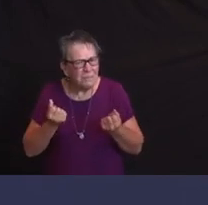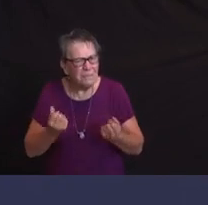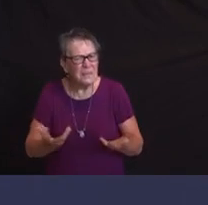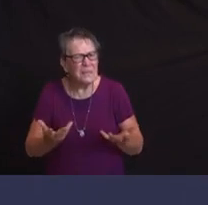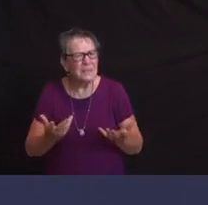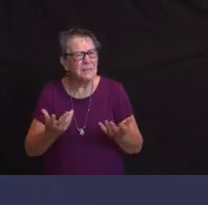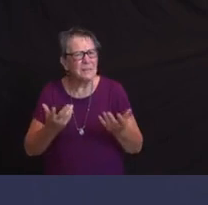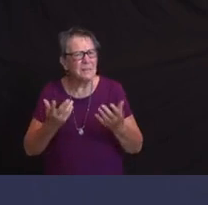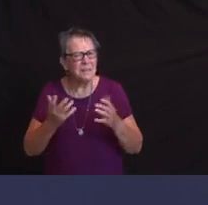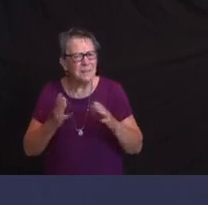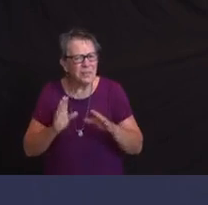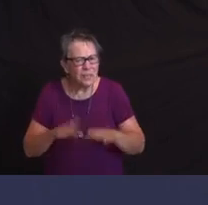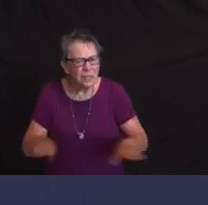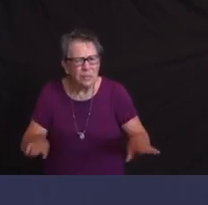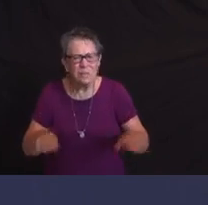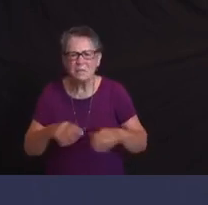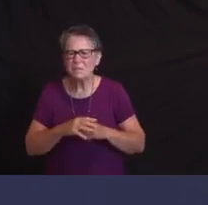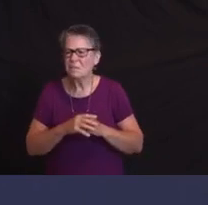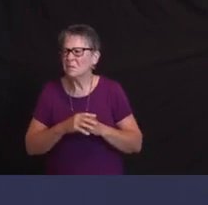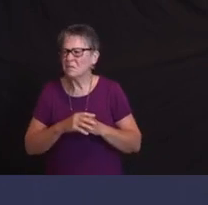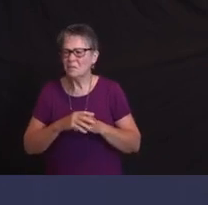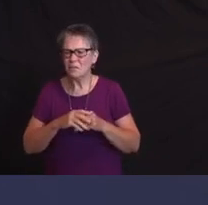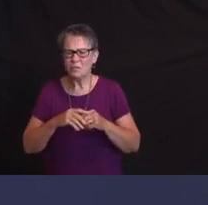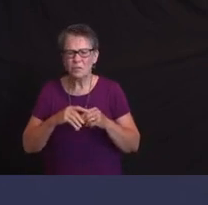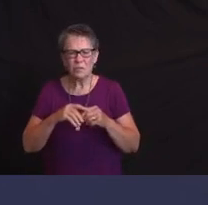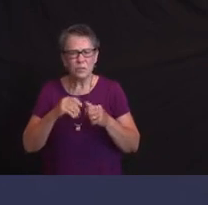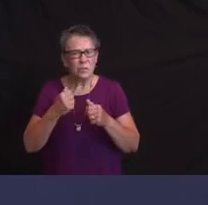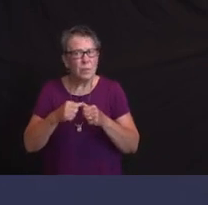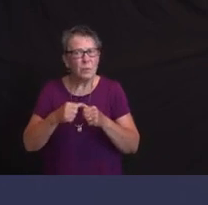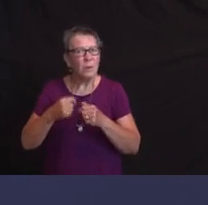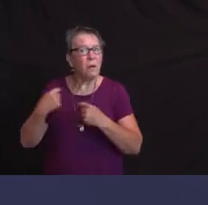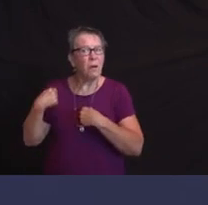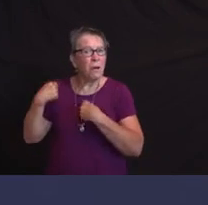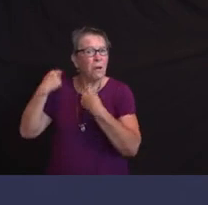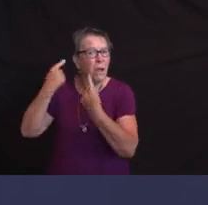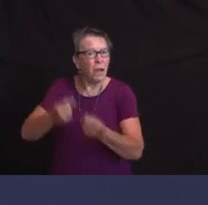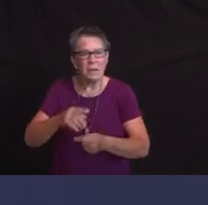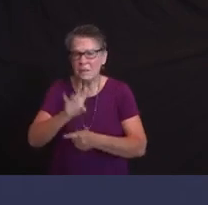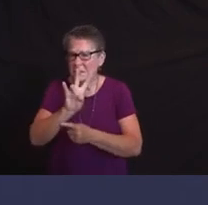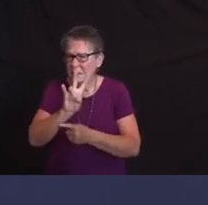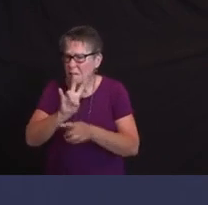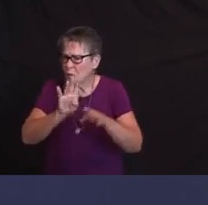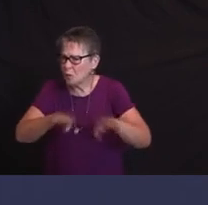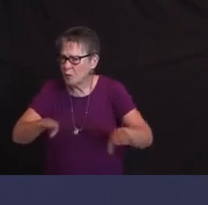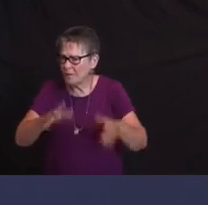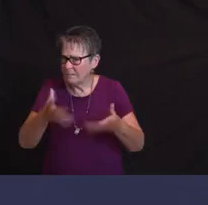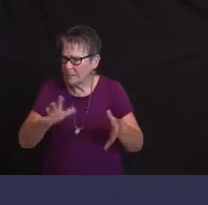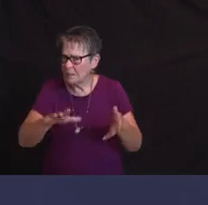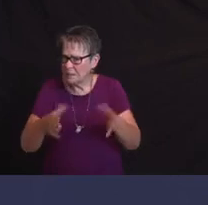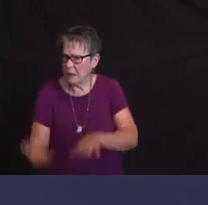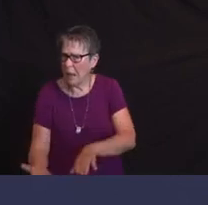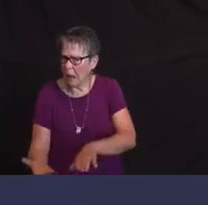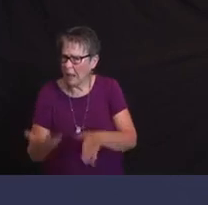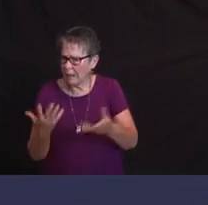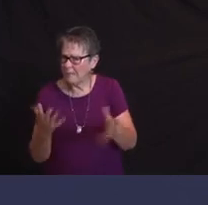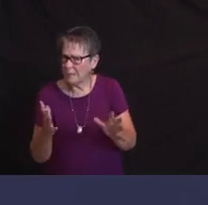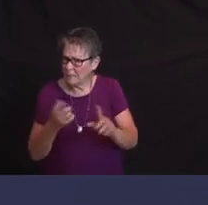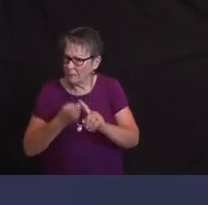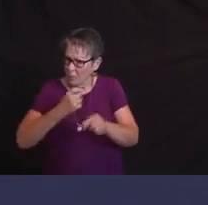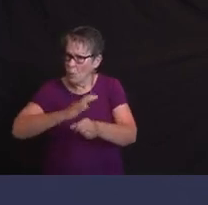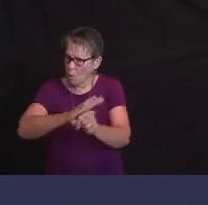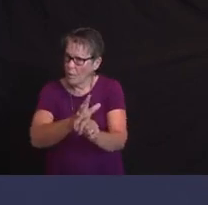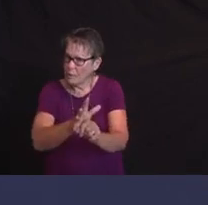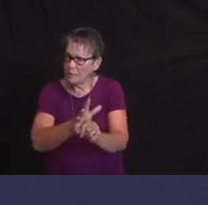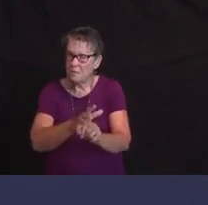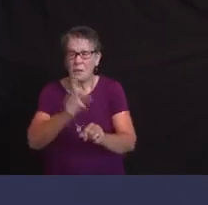18. We can never say only to that. This is what only means to them. They are saying that they're fine with